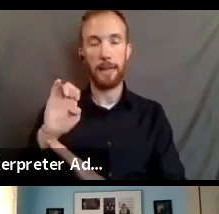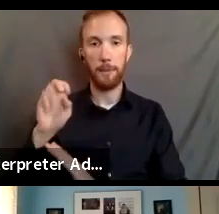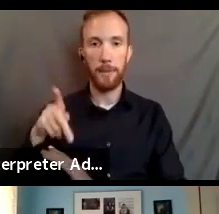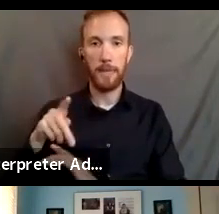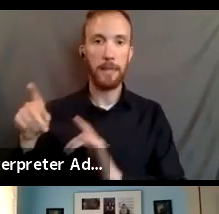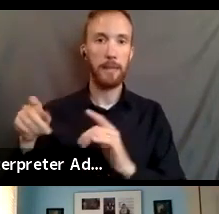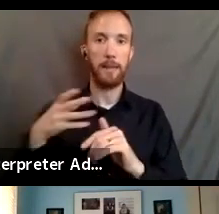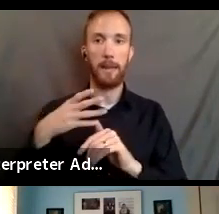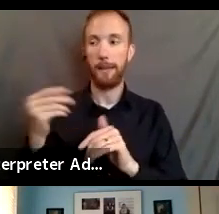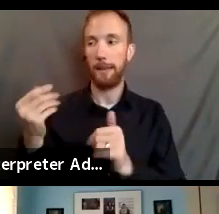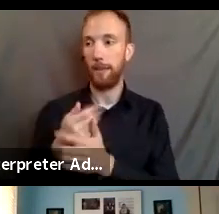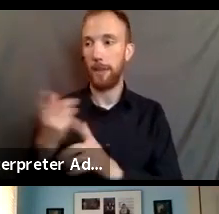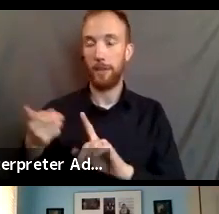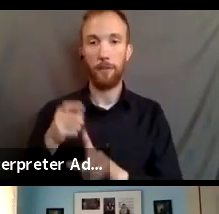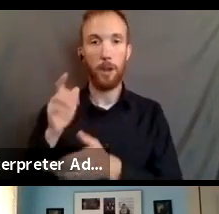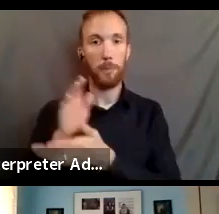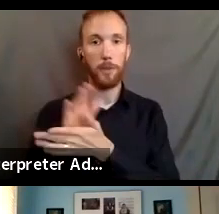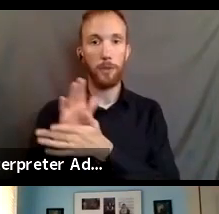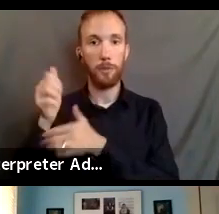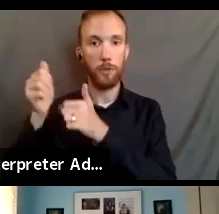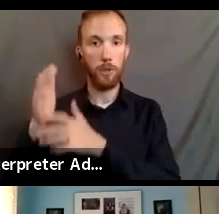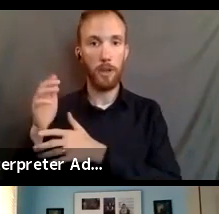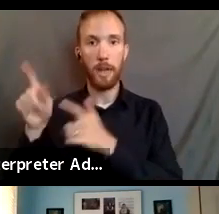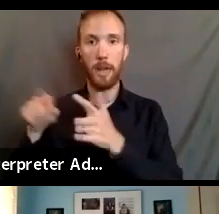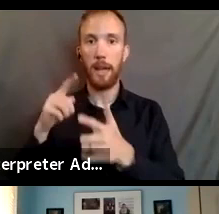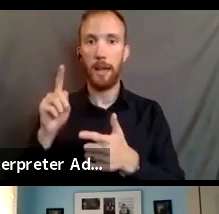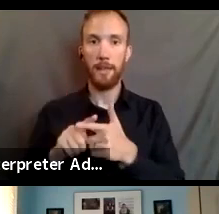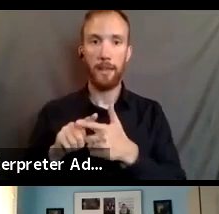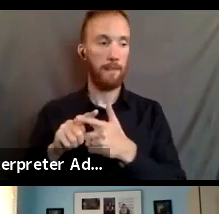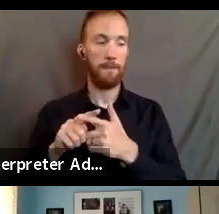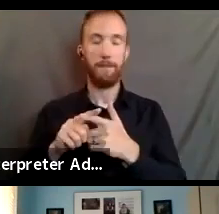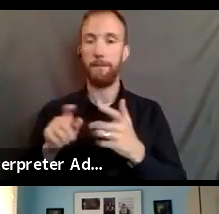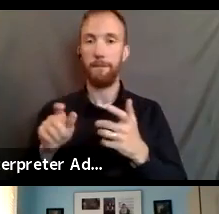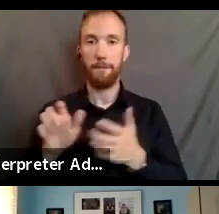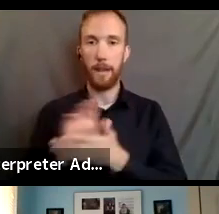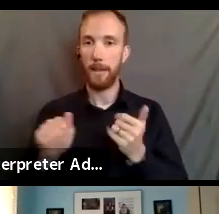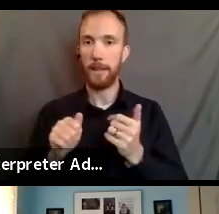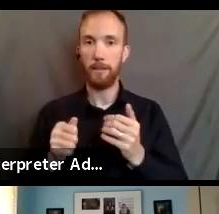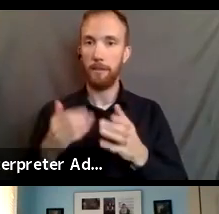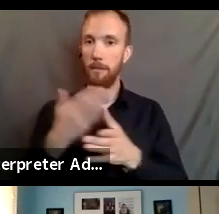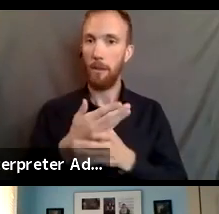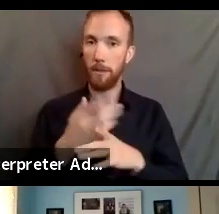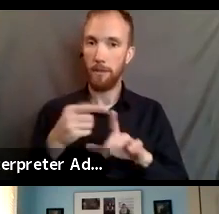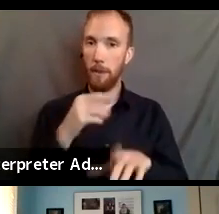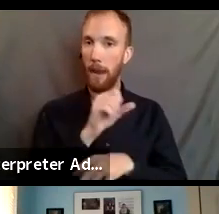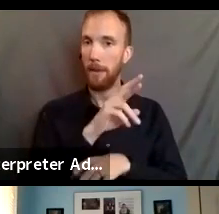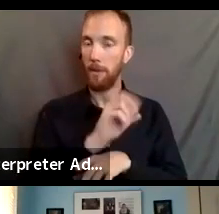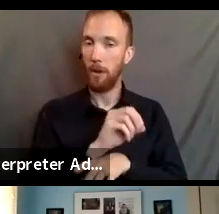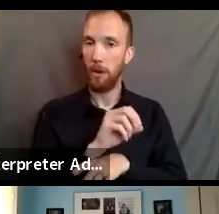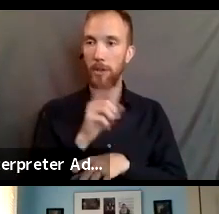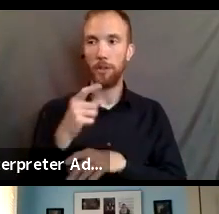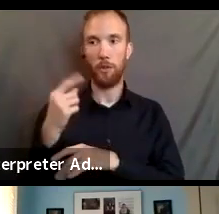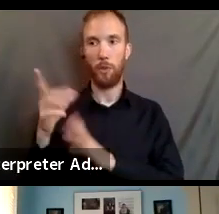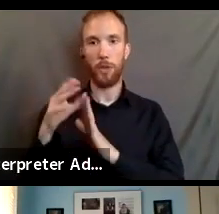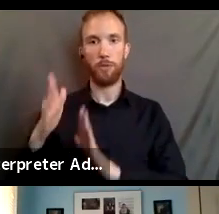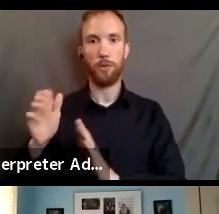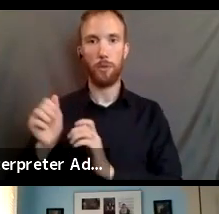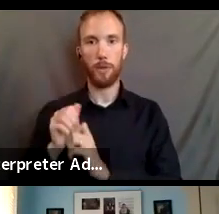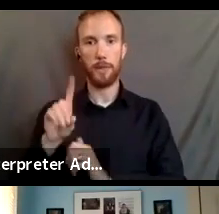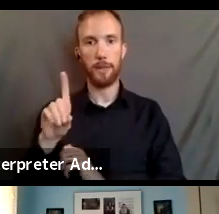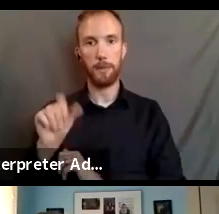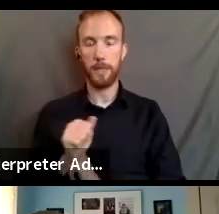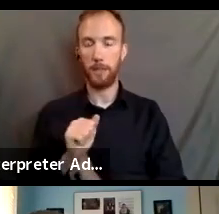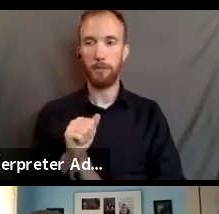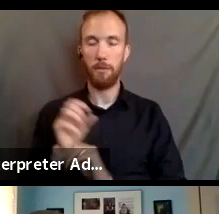administrators and instead violently assaulted by sros ms howard is one of many students with disabilities who have been deeply traumatized